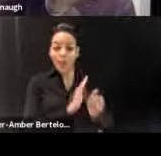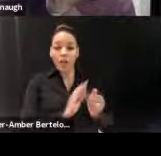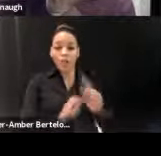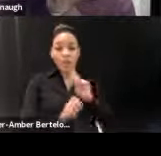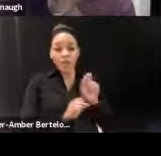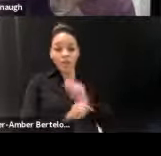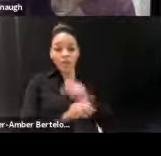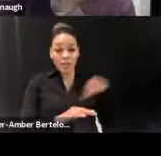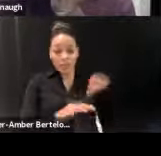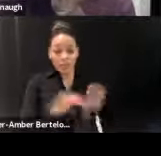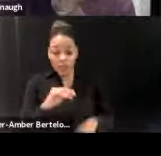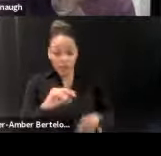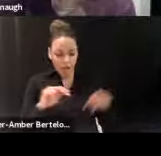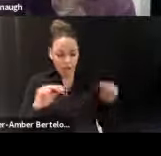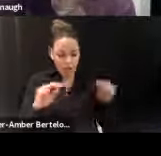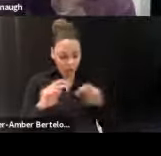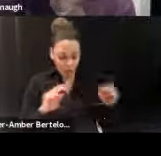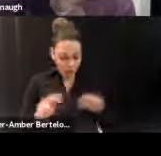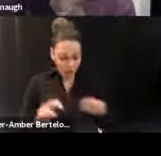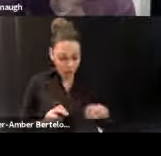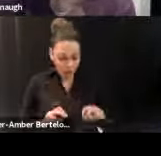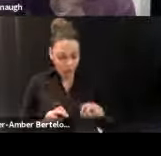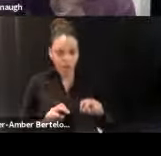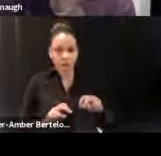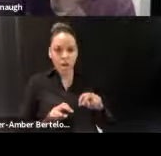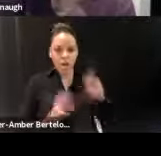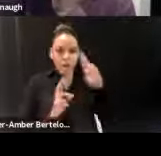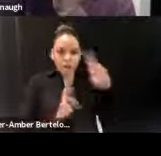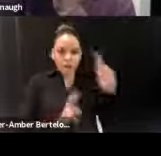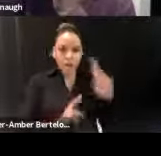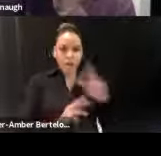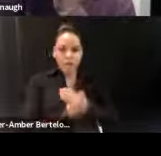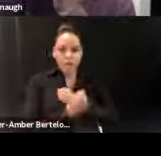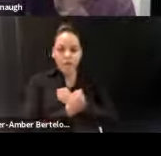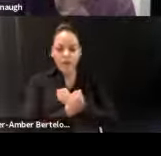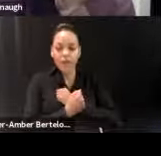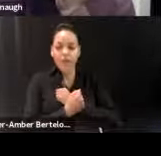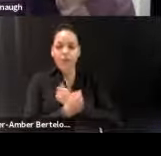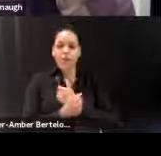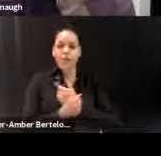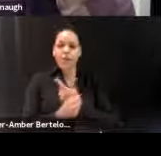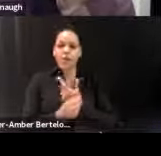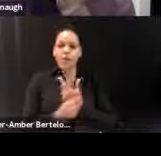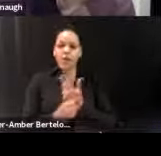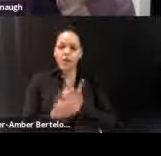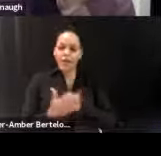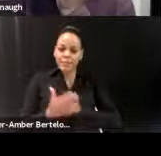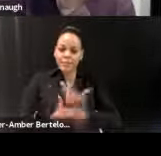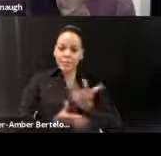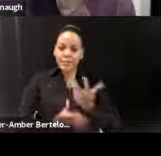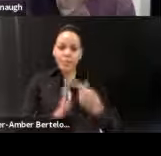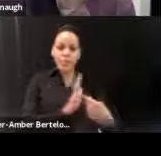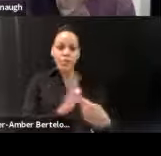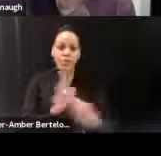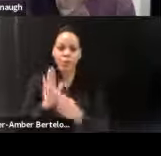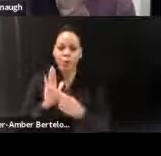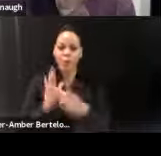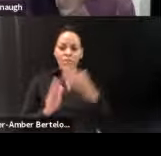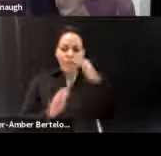depth and great respect and love the very lives of Black people. Mm-hmm.